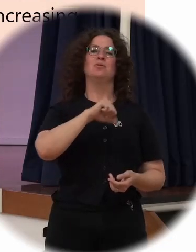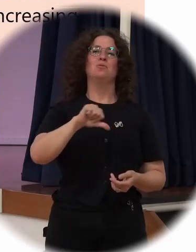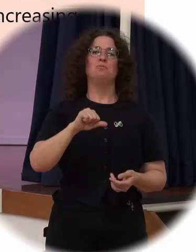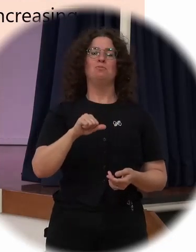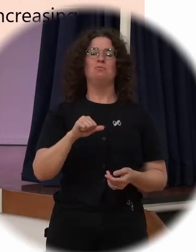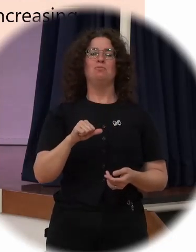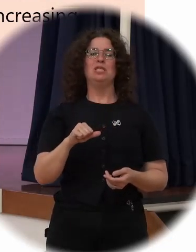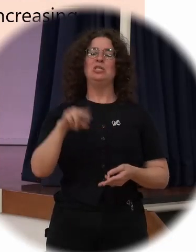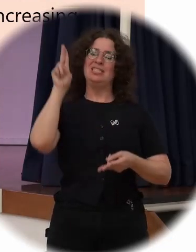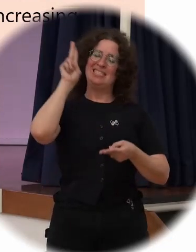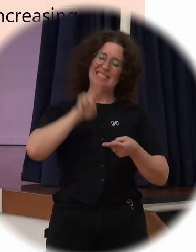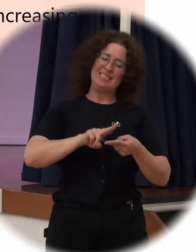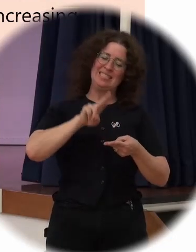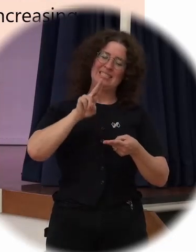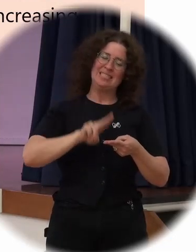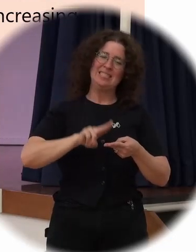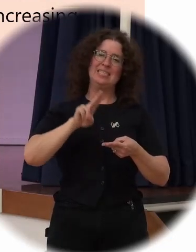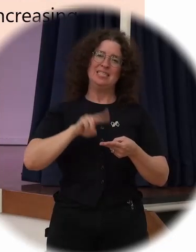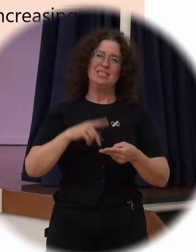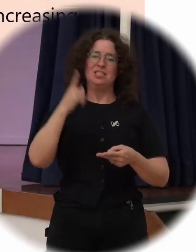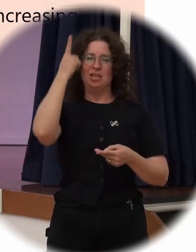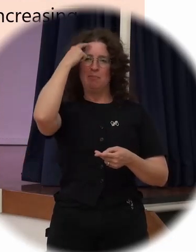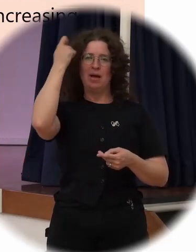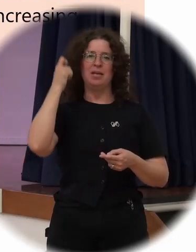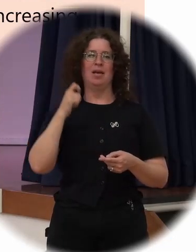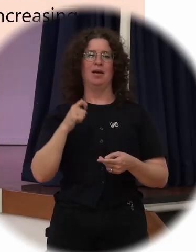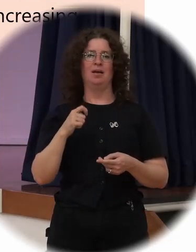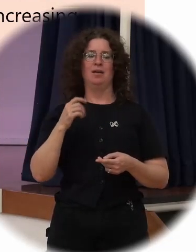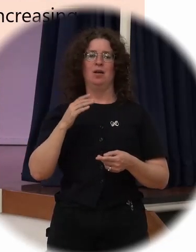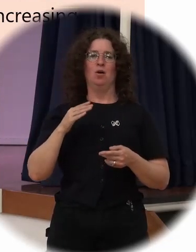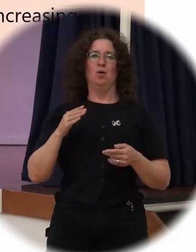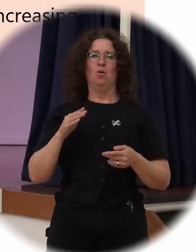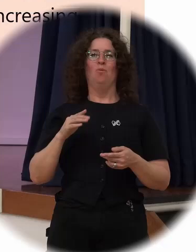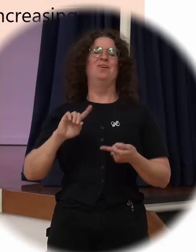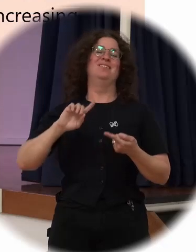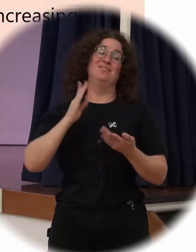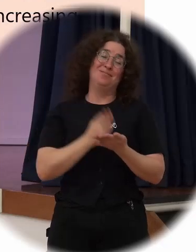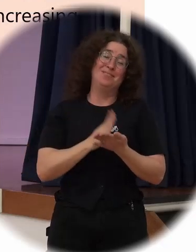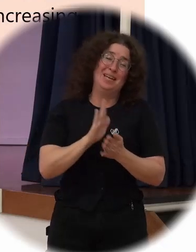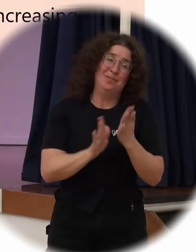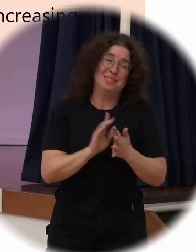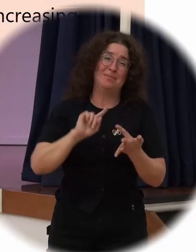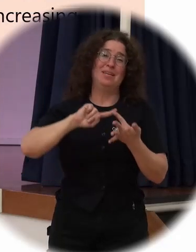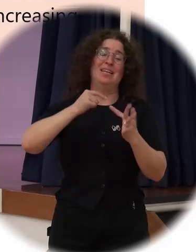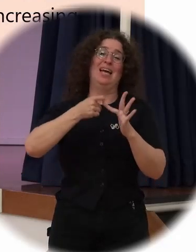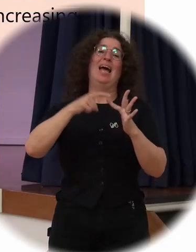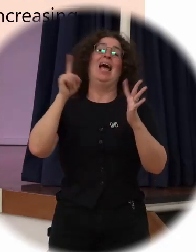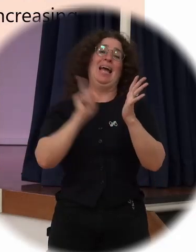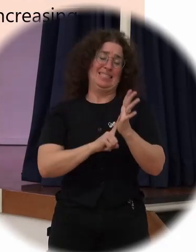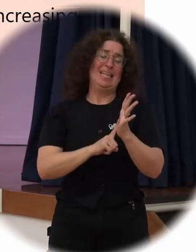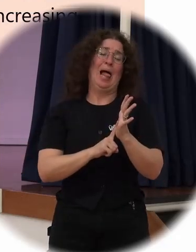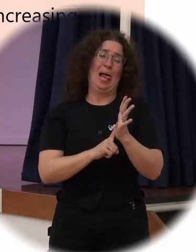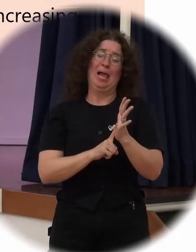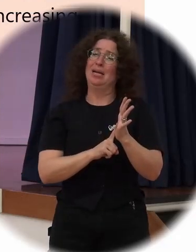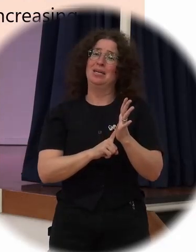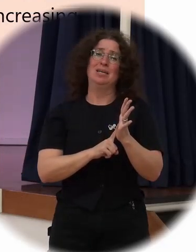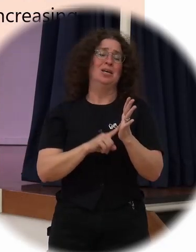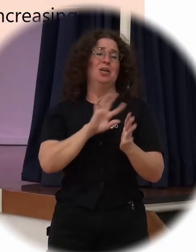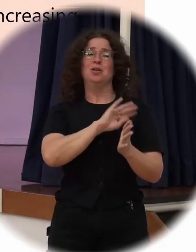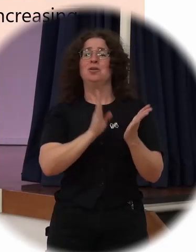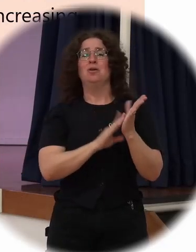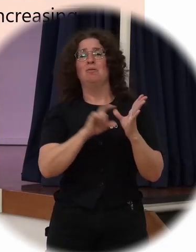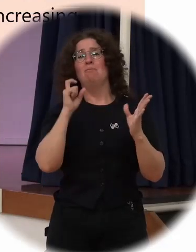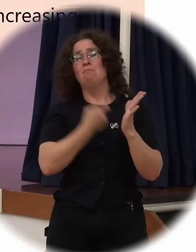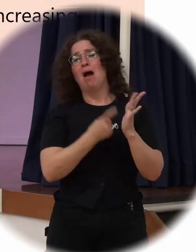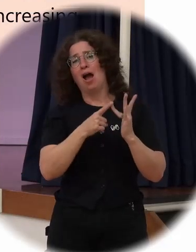cost-effective approach to gamification. What we try to use is we really push the boundaries of Excel. Really, that's what we're doing. No VBAs, no macros. What can we